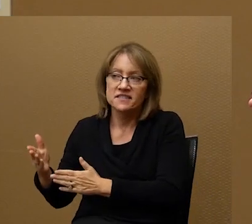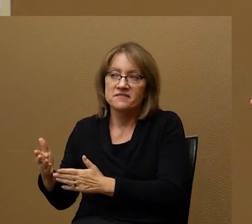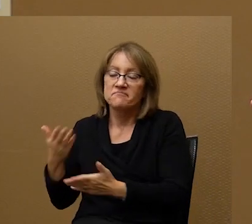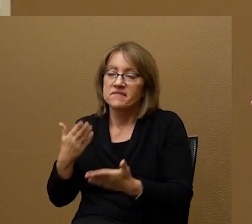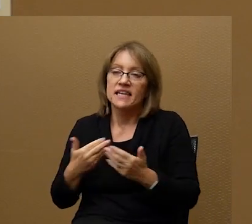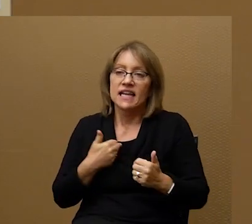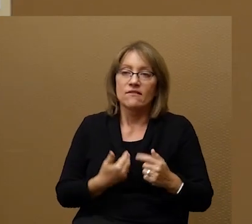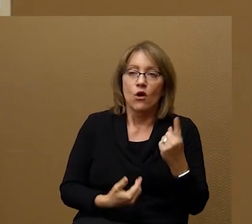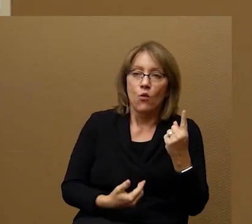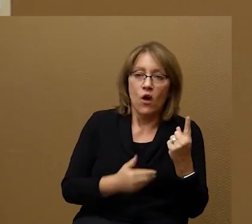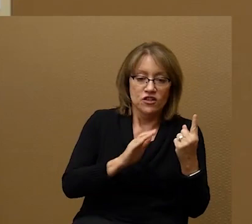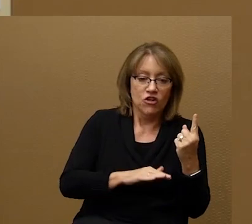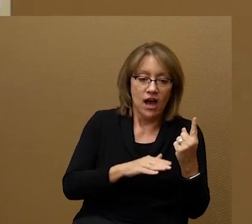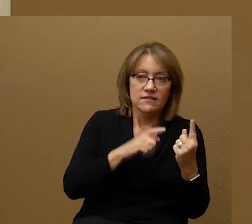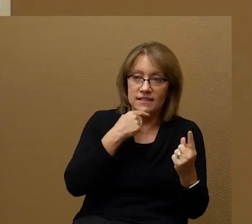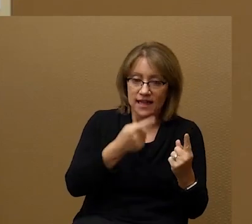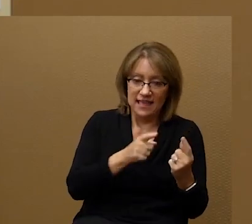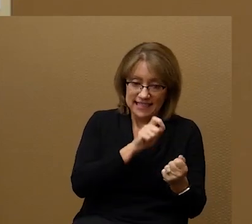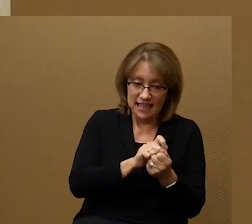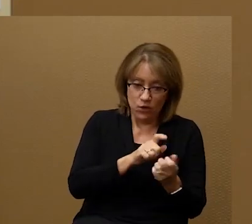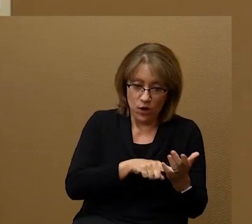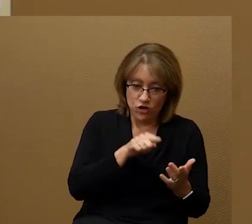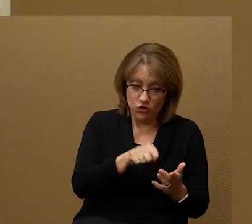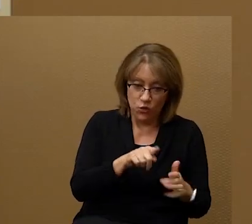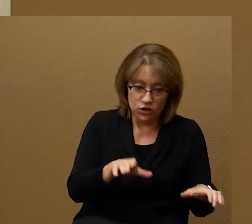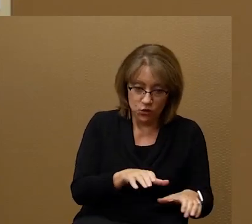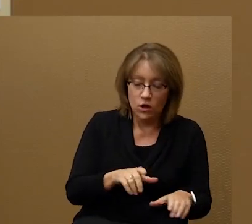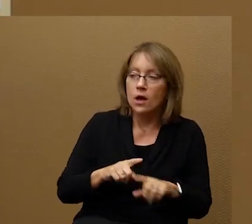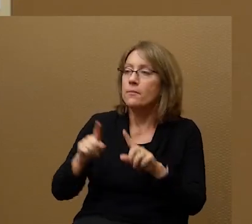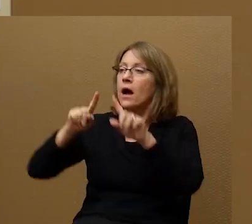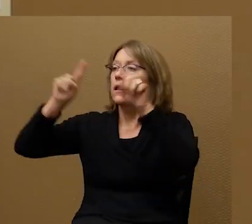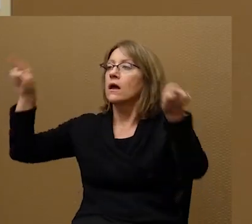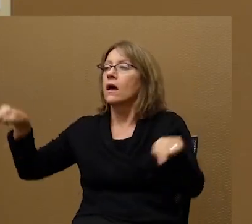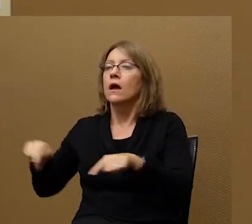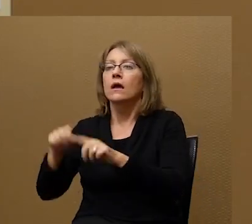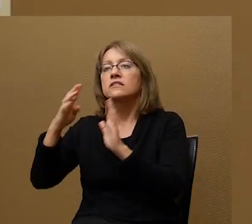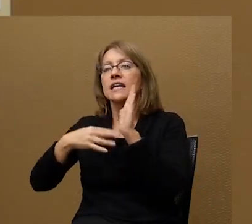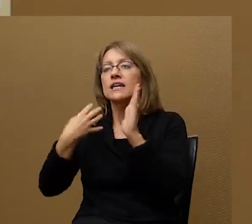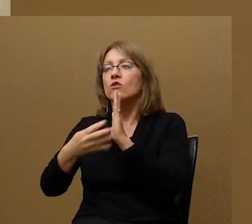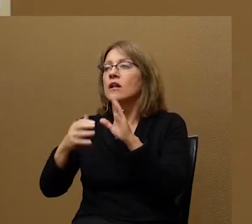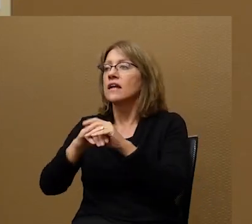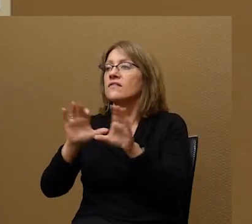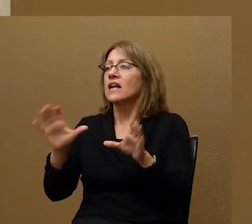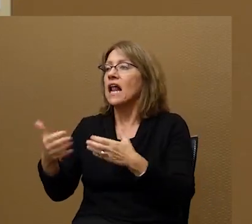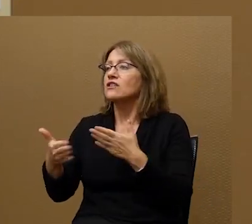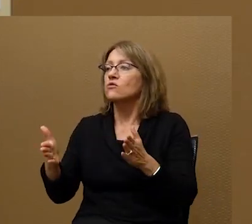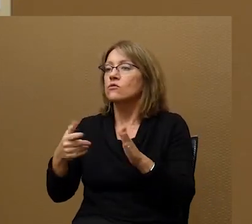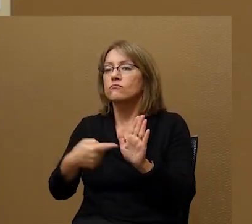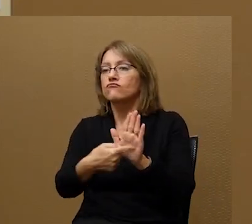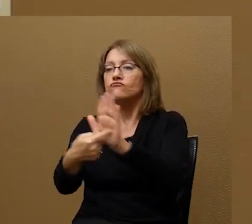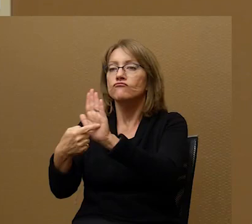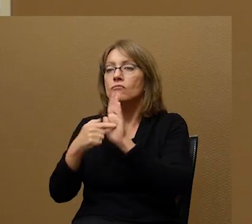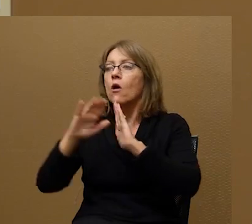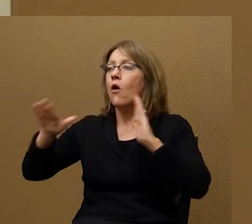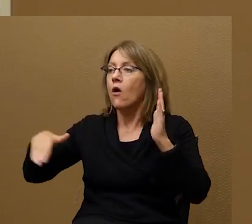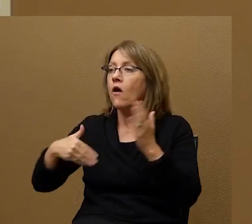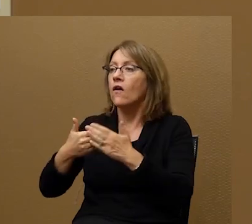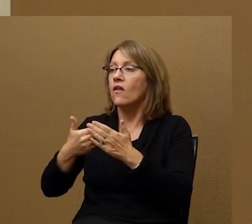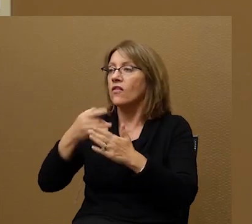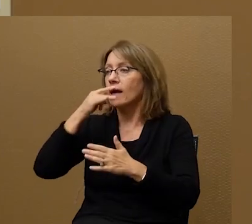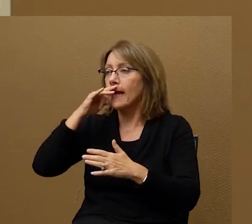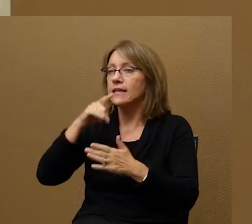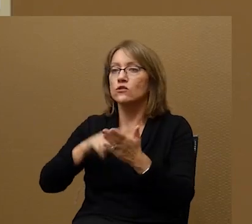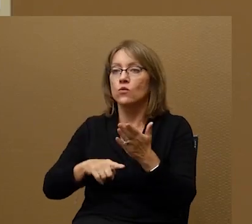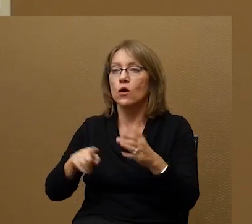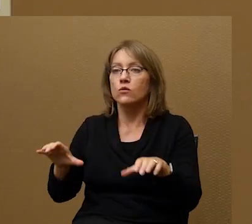them exactly what they're going to do, but also you can have a visual schedule in your classroom that tells all of the kids what they're going to do. And